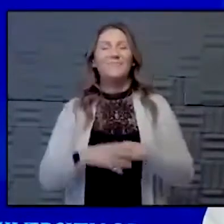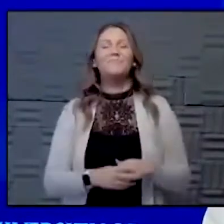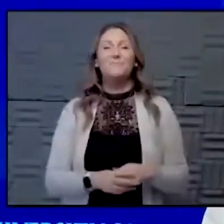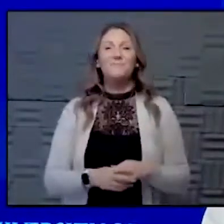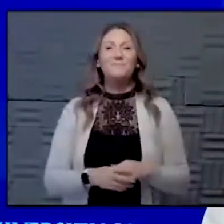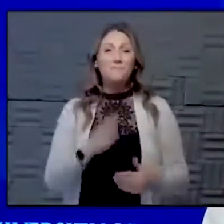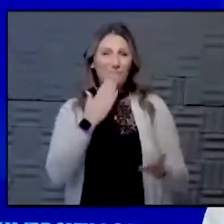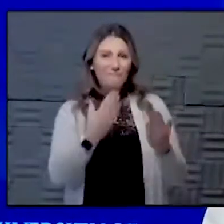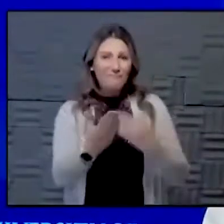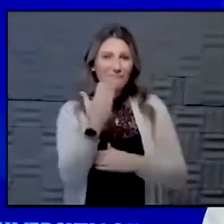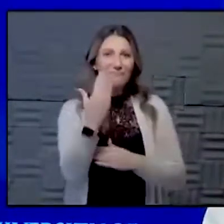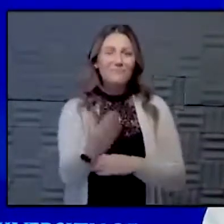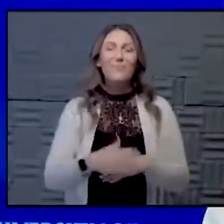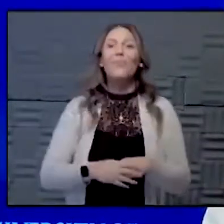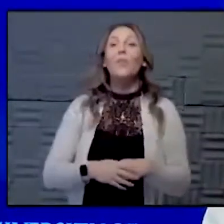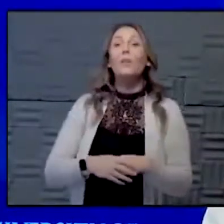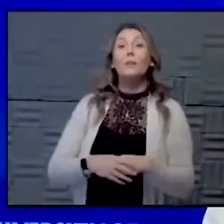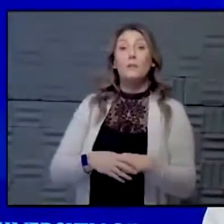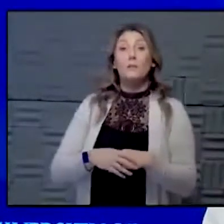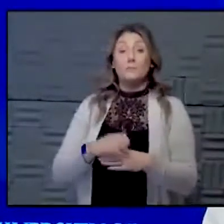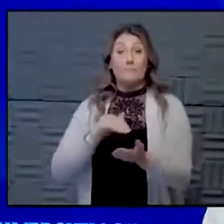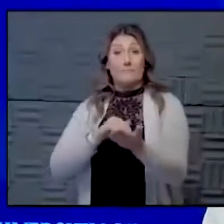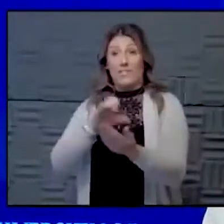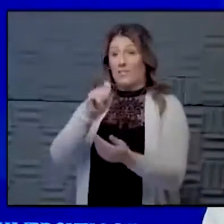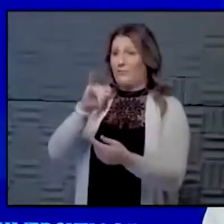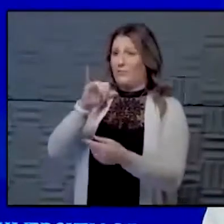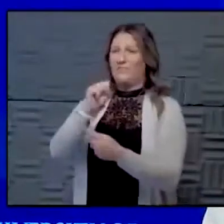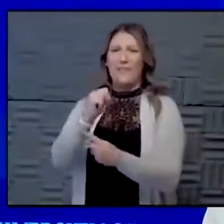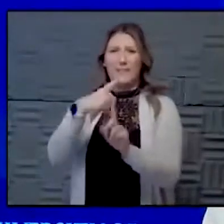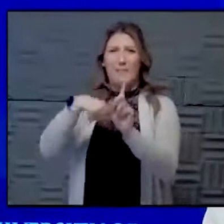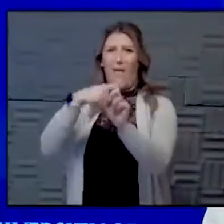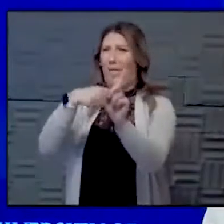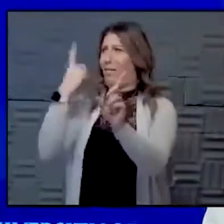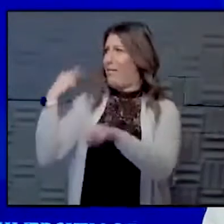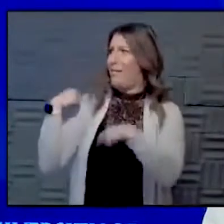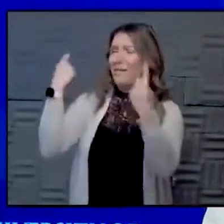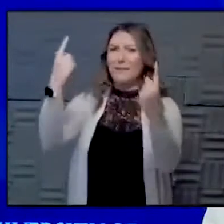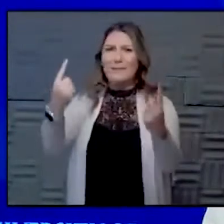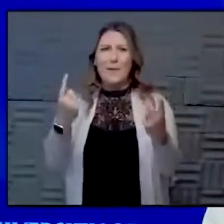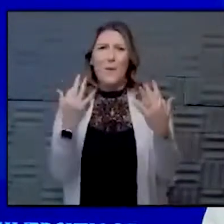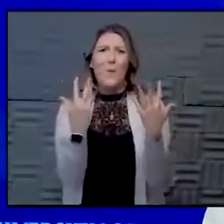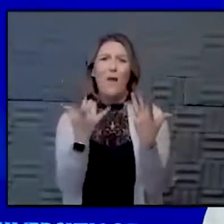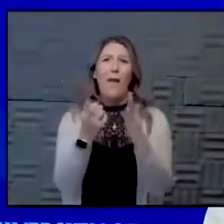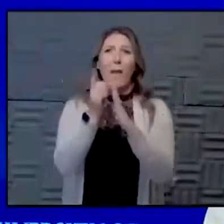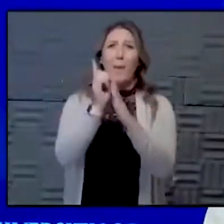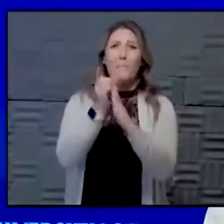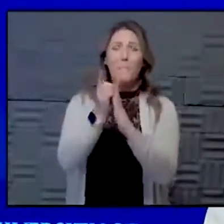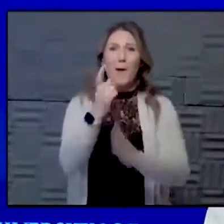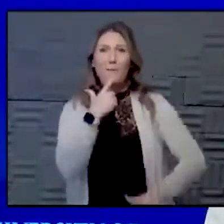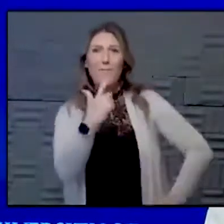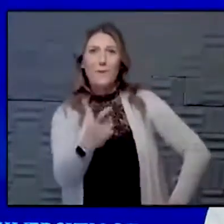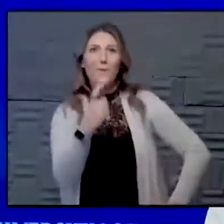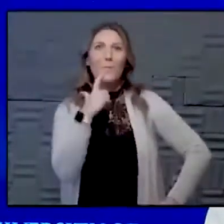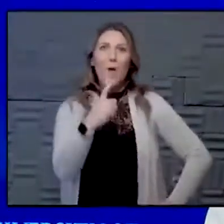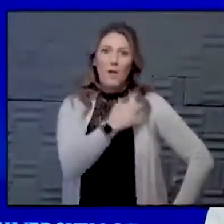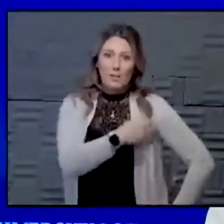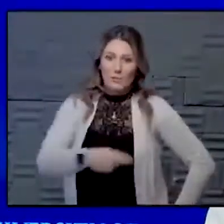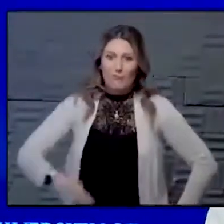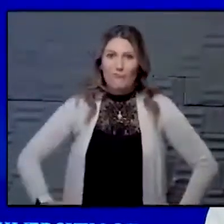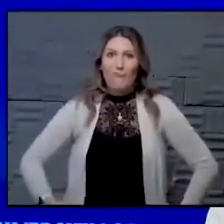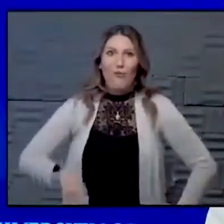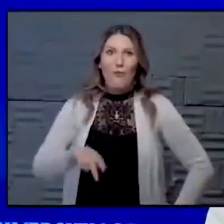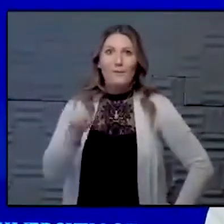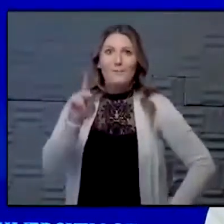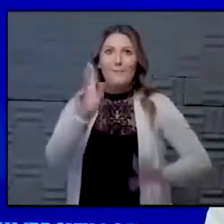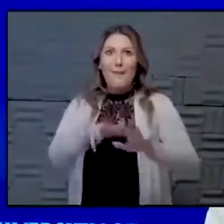all right, so Dr. Stites, for months now, you've been saying you've been waiting for this moment where we can all go back to the K and watch the Royals. They just pulled that